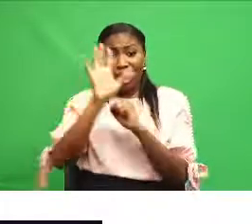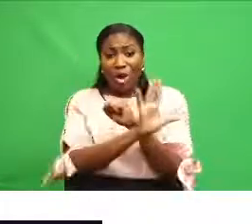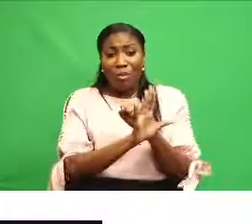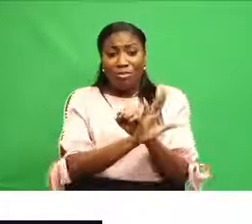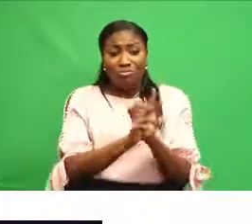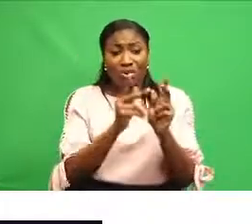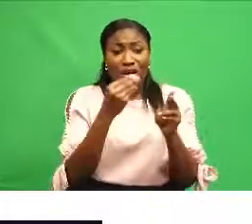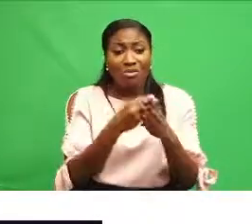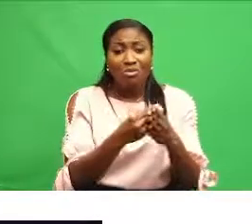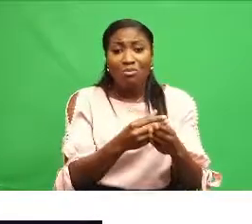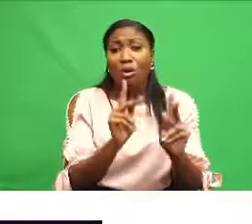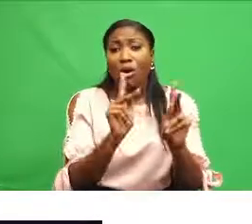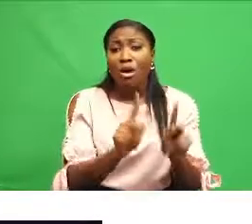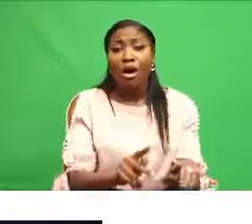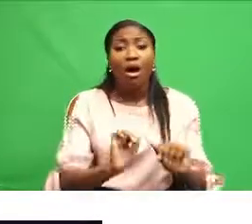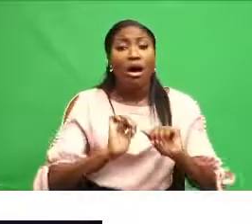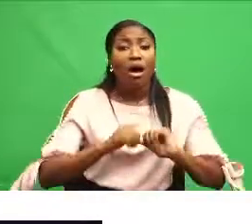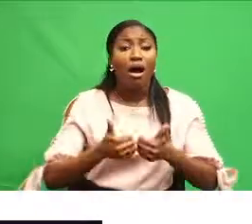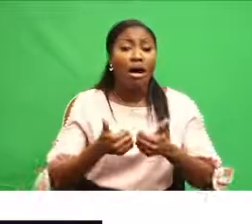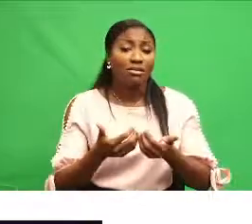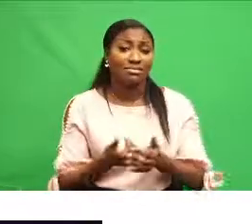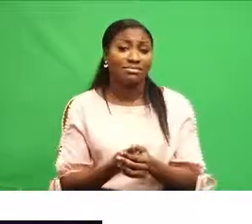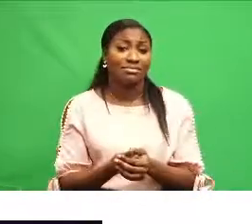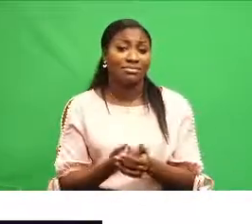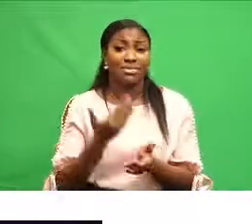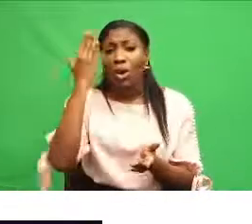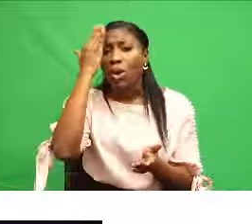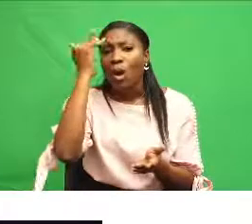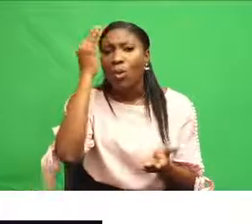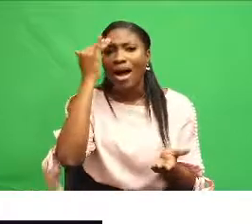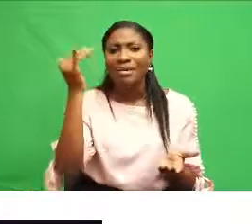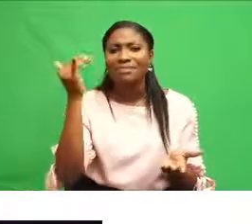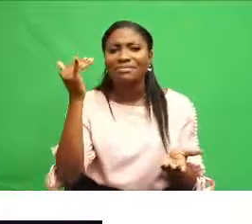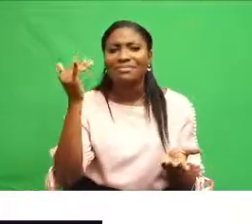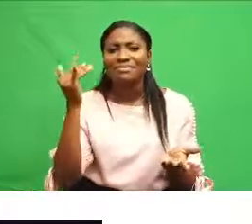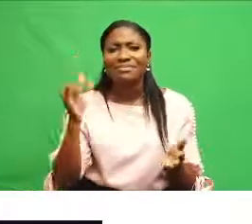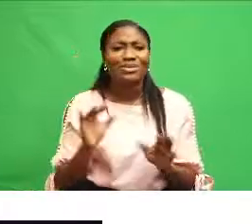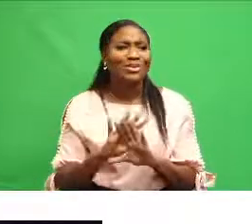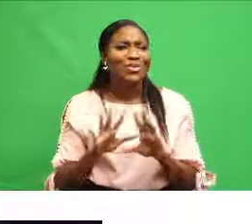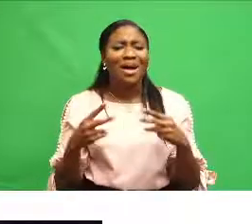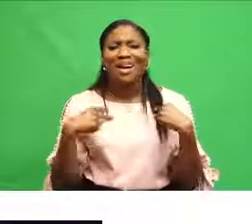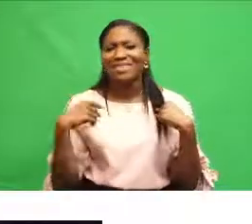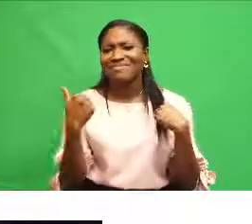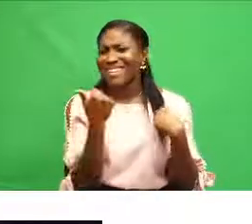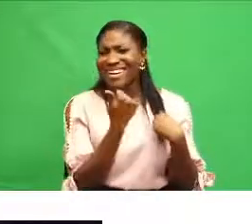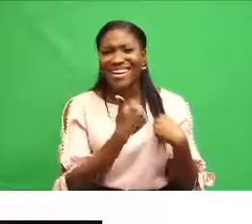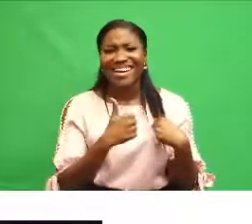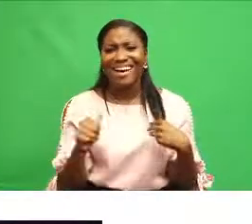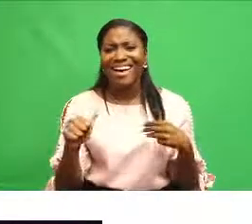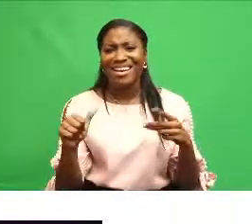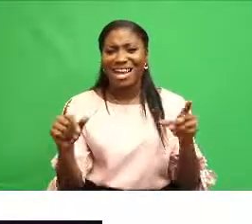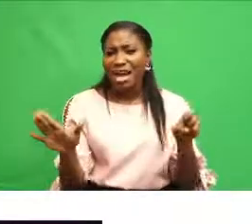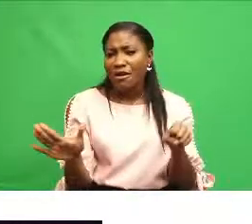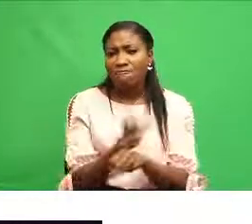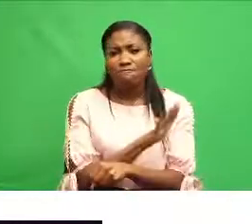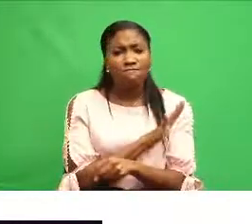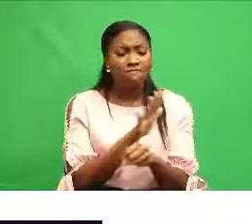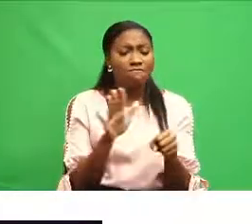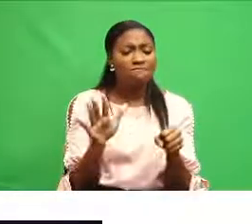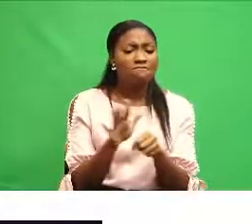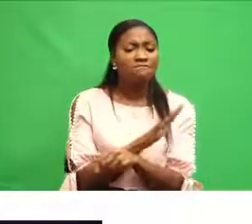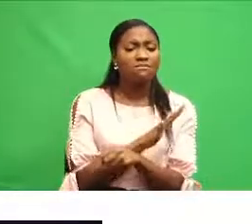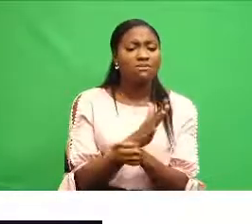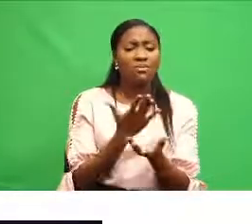Why is that so? Because there is no formula or sure signs to detect that abuse will